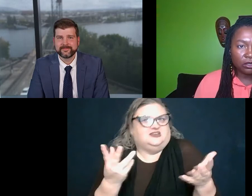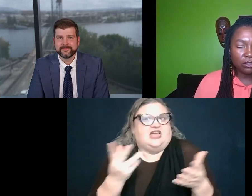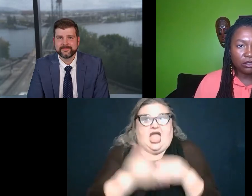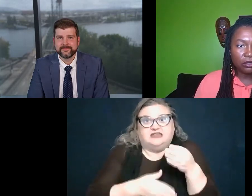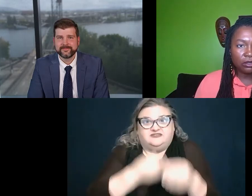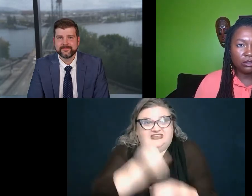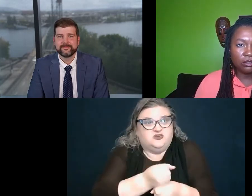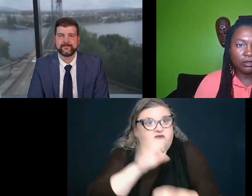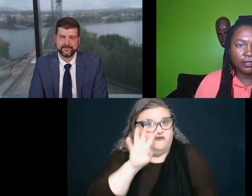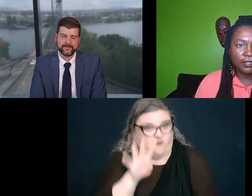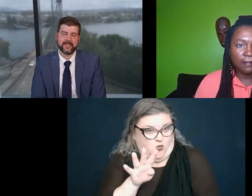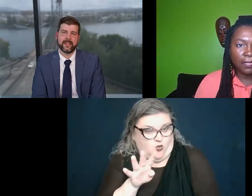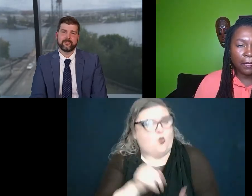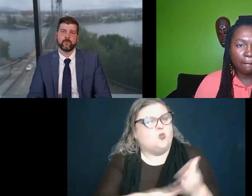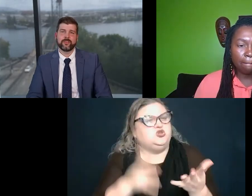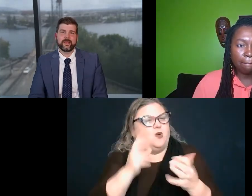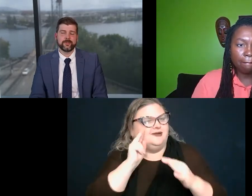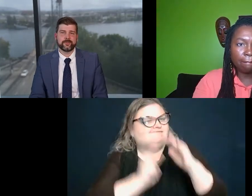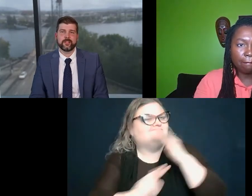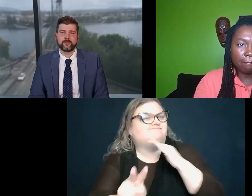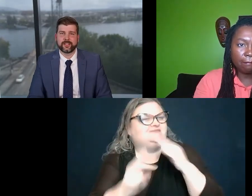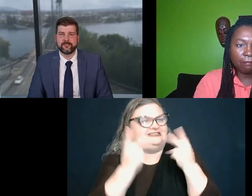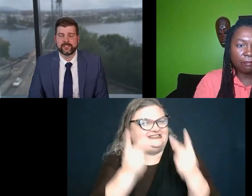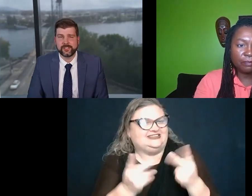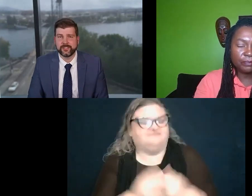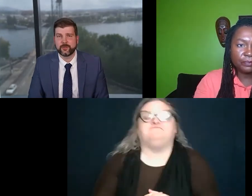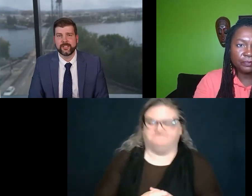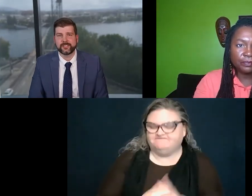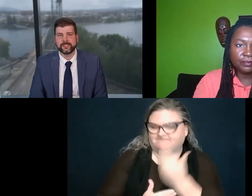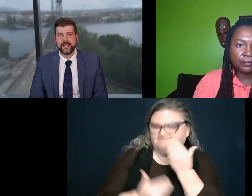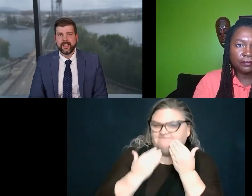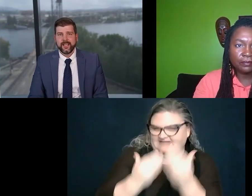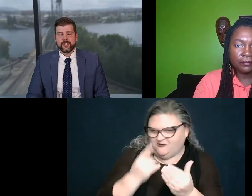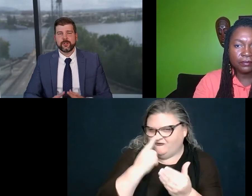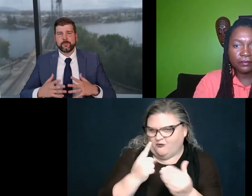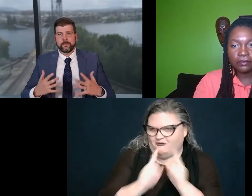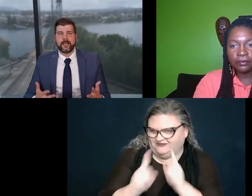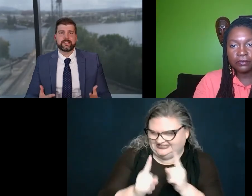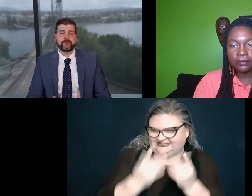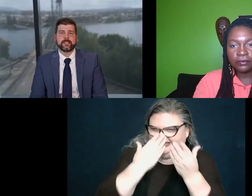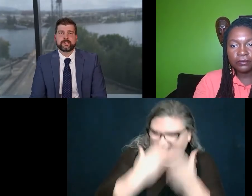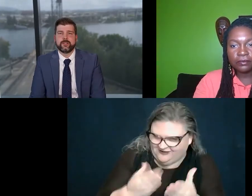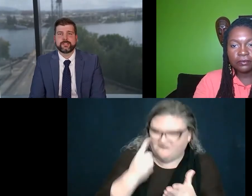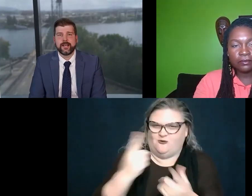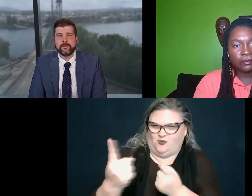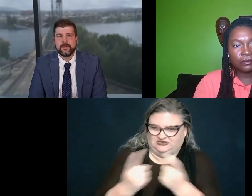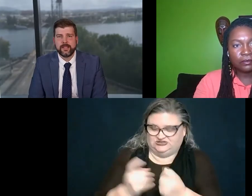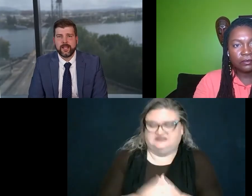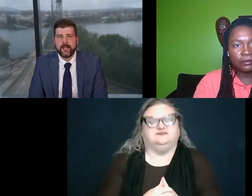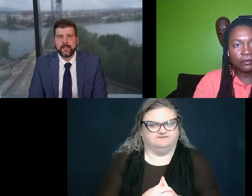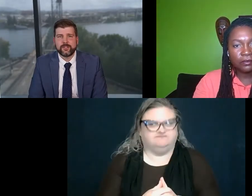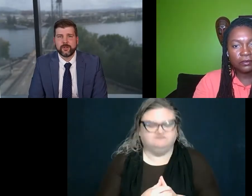of year four? Yeah, well, thank you. Thank you for the conversation and questions. You know, people ask me this all the